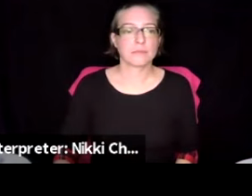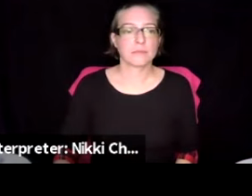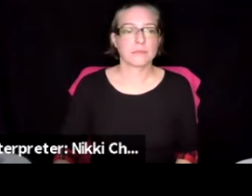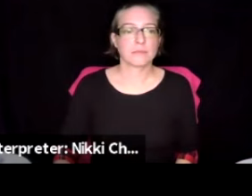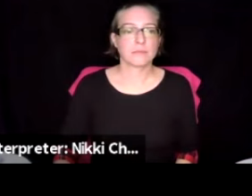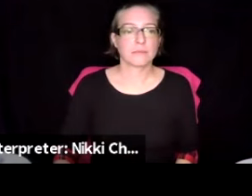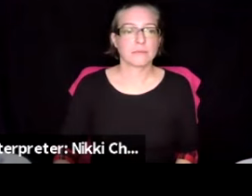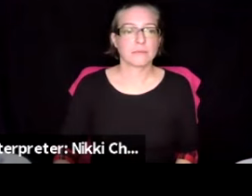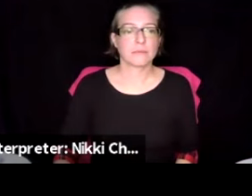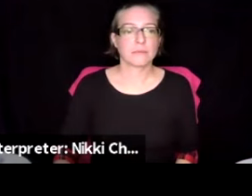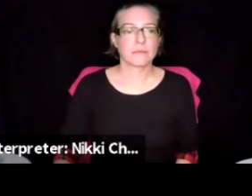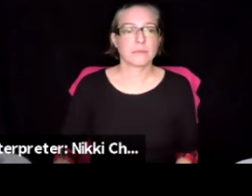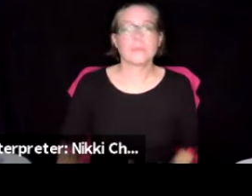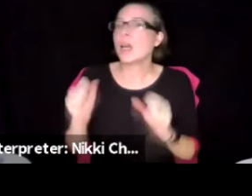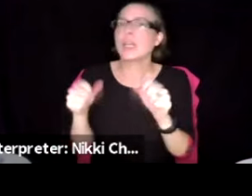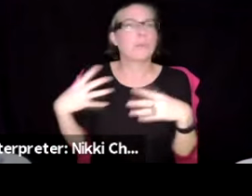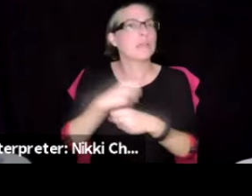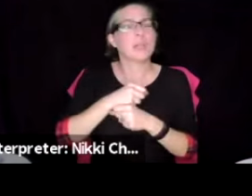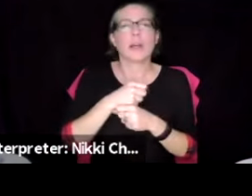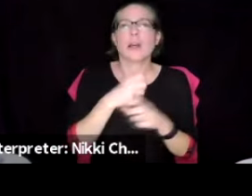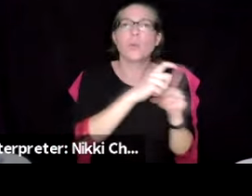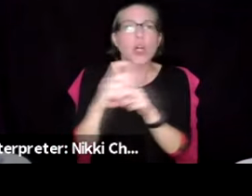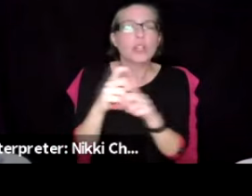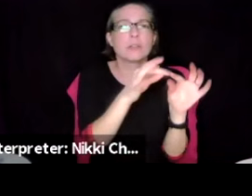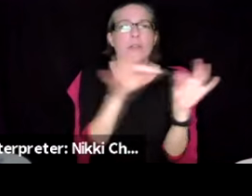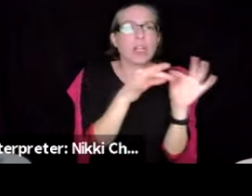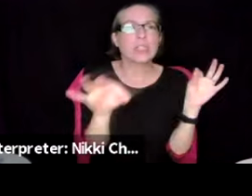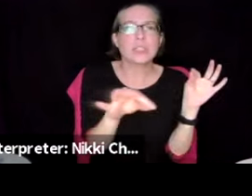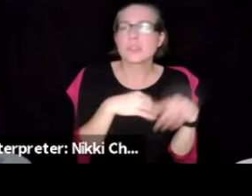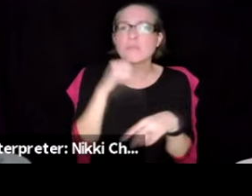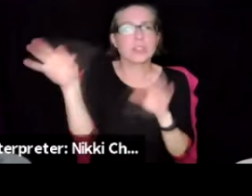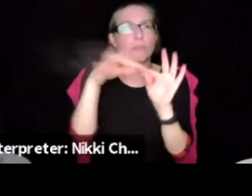And it can just be a few words or phrases. It doesn't have to be anything super lengthy.